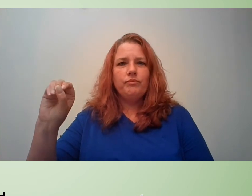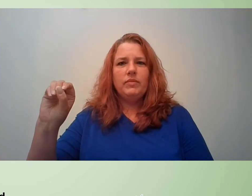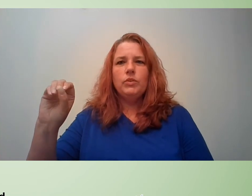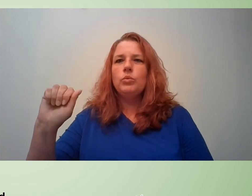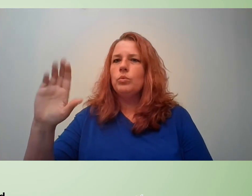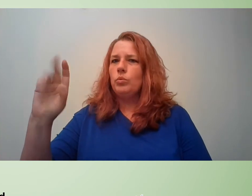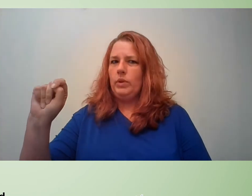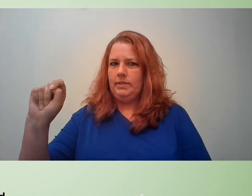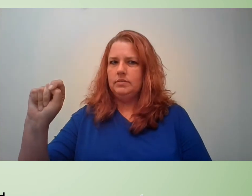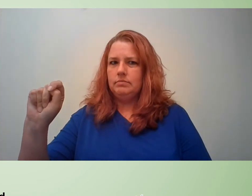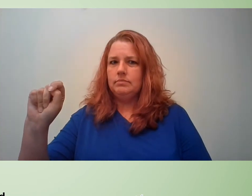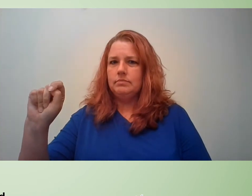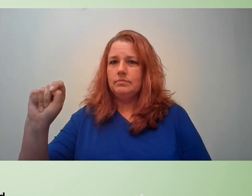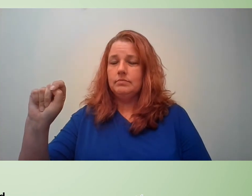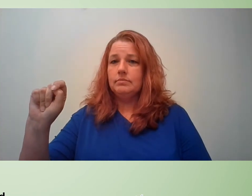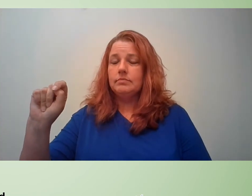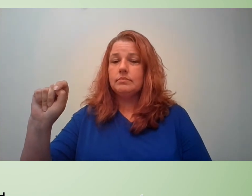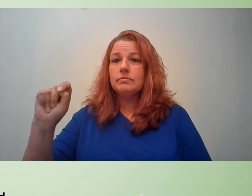can help.